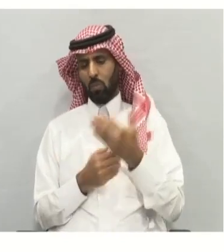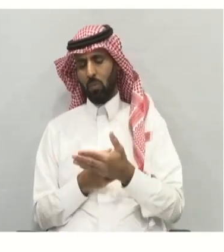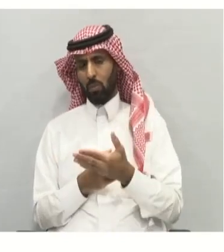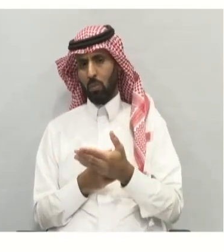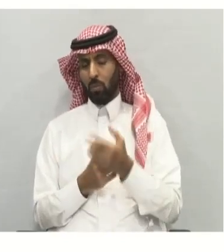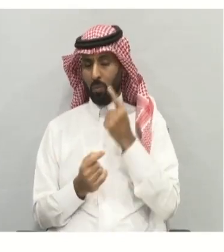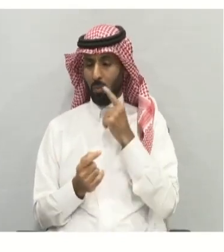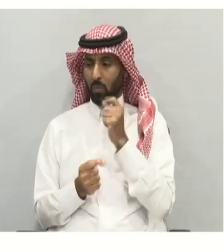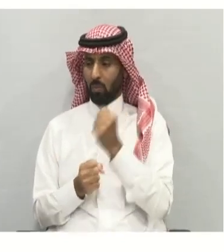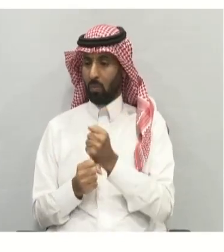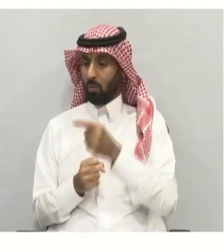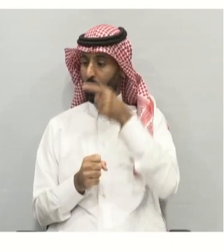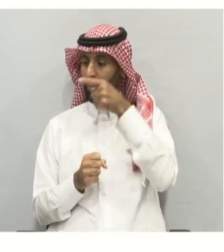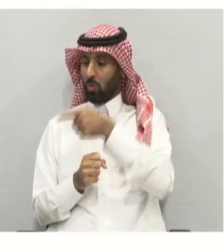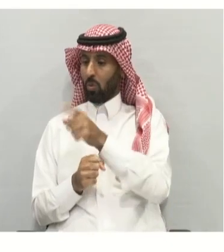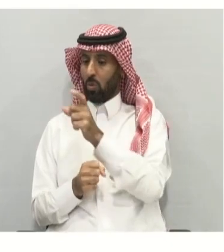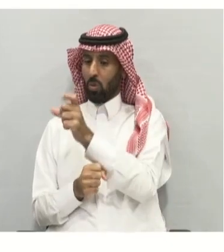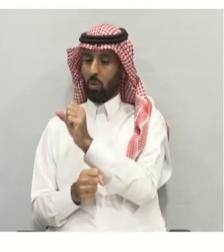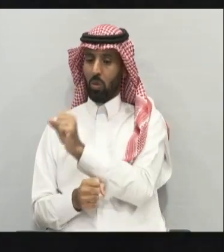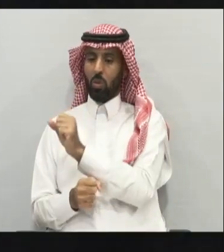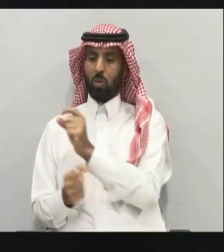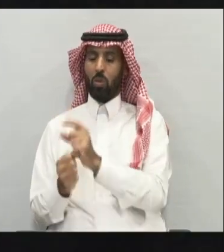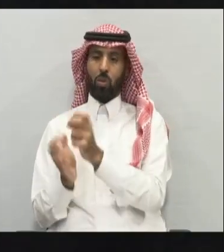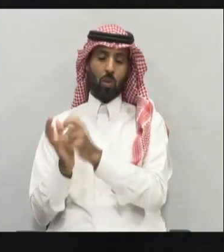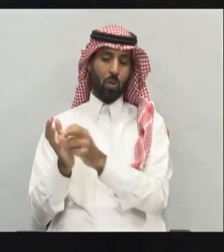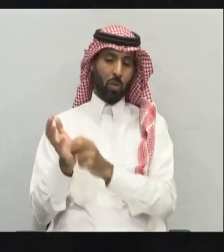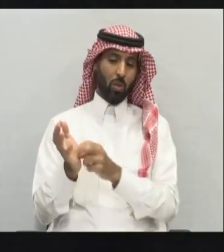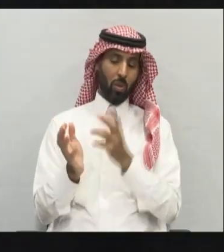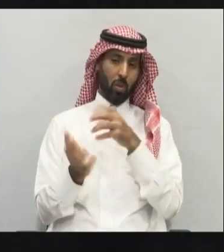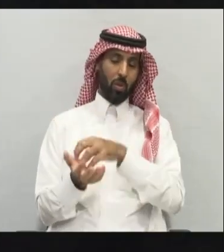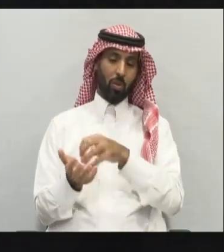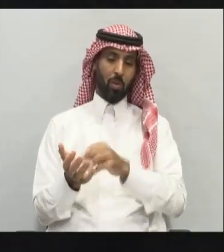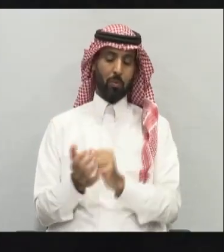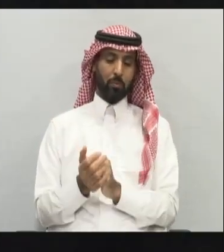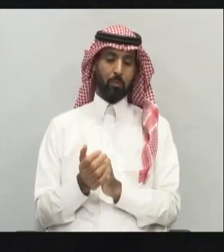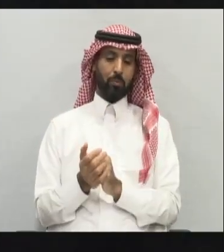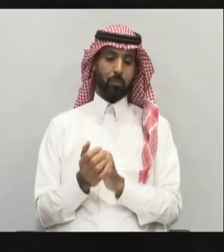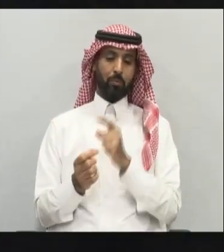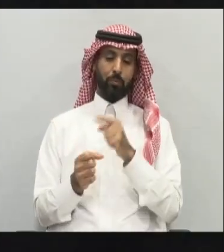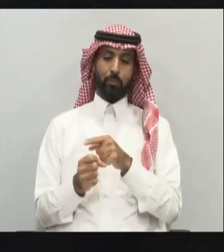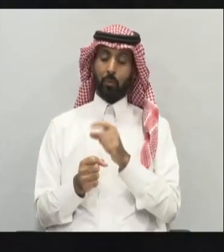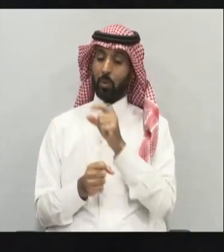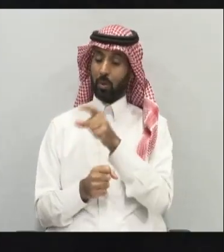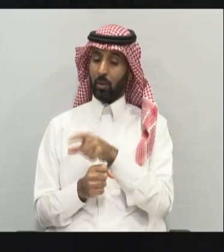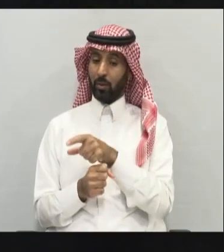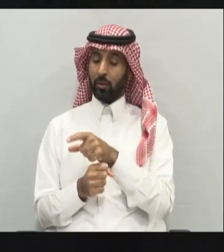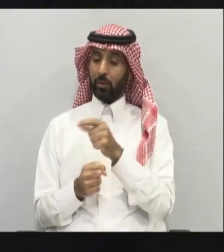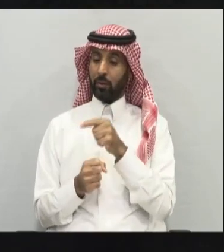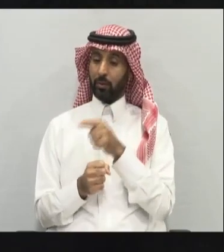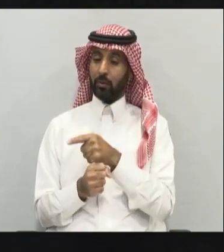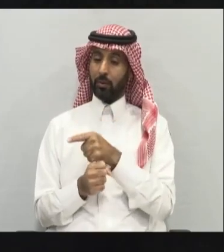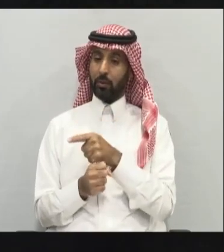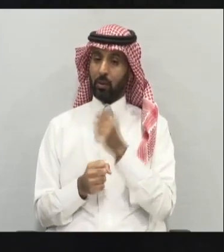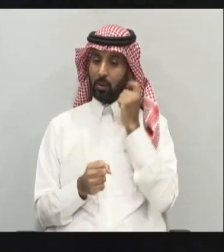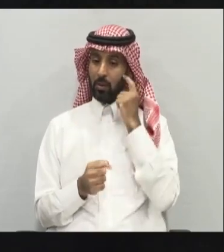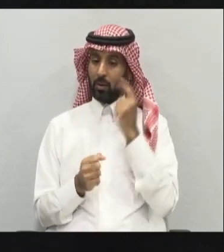the object pronouns, and we learned in that grammar rule about the object pronouns. We said that, of course, we